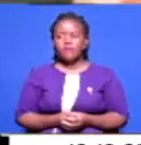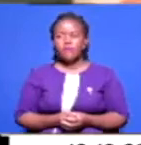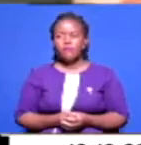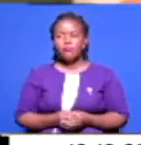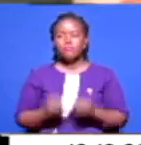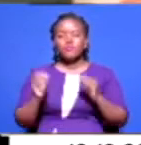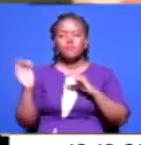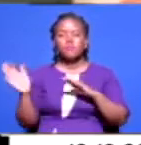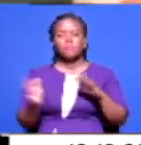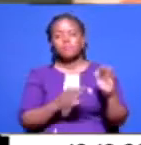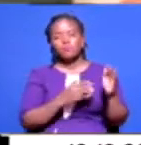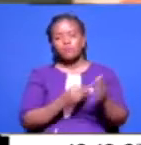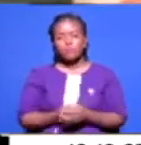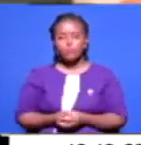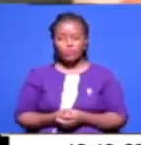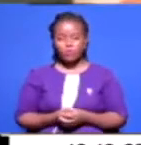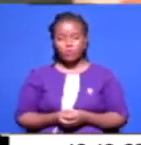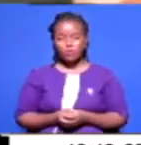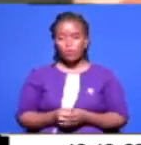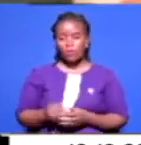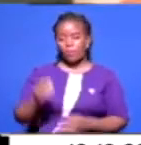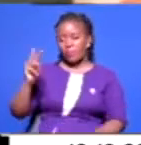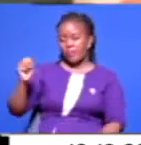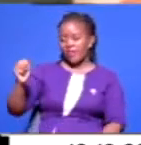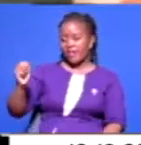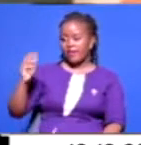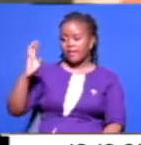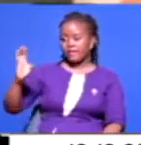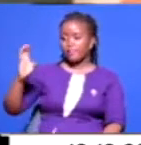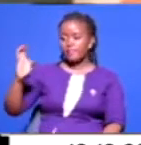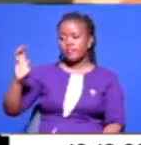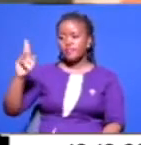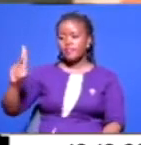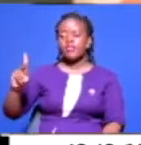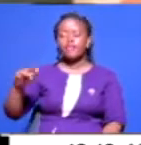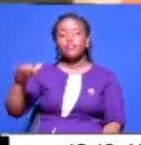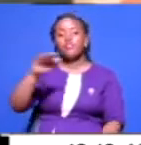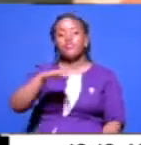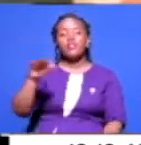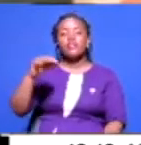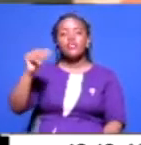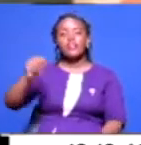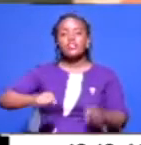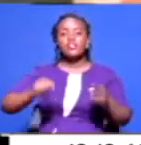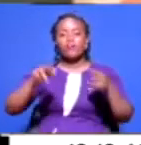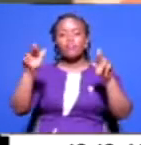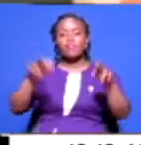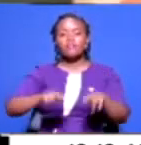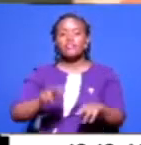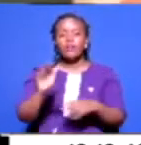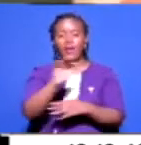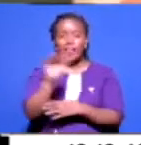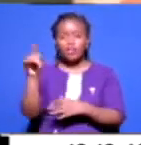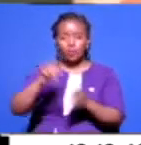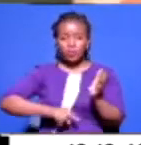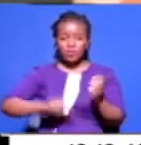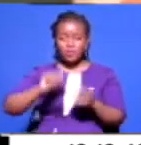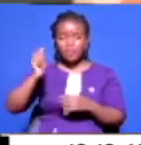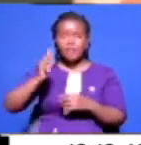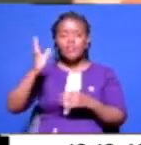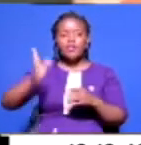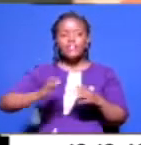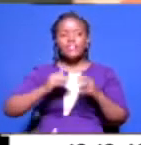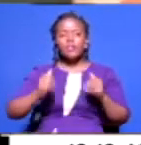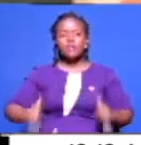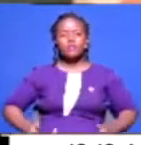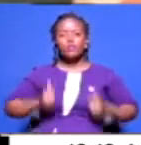Baraza la Kitaifa la Makanisa NCCK katika eneo la South Rift limetoa wito kwa Wakenya kuishi kwa amani na umoja,